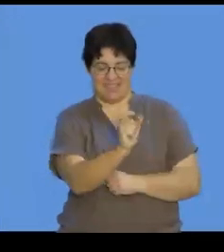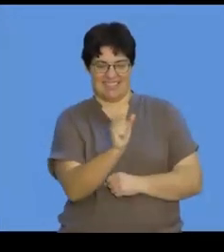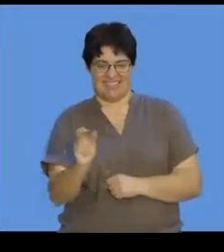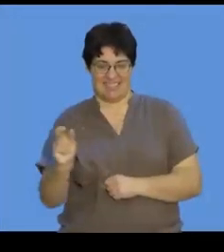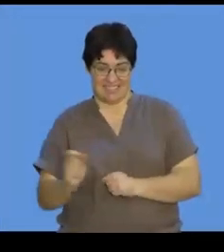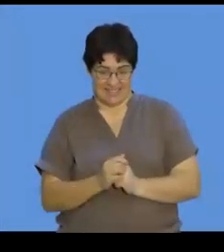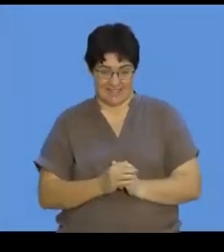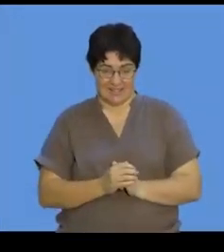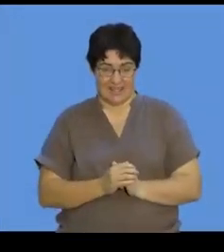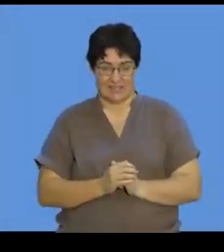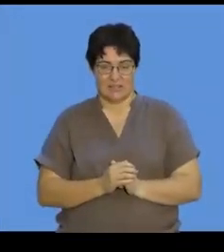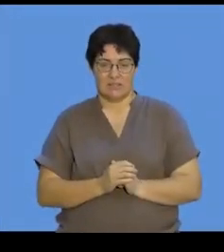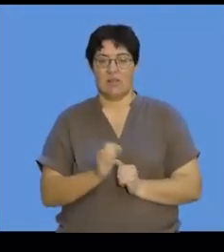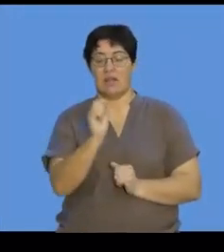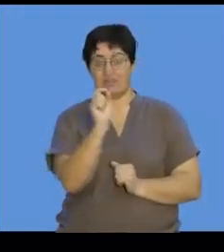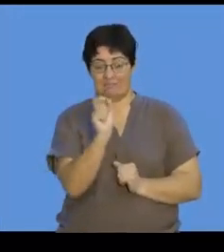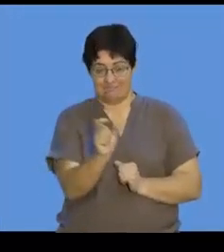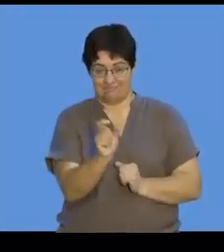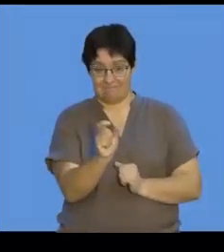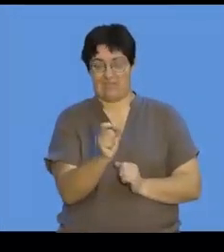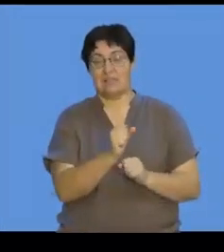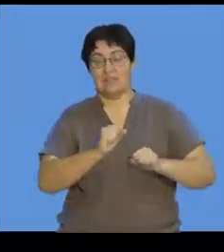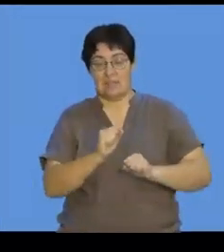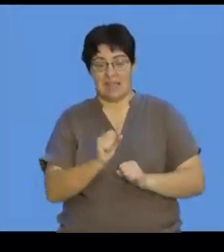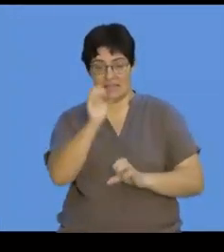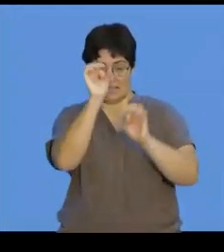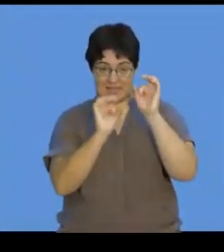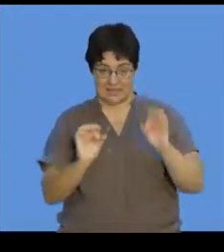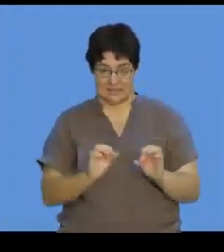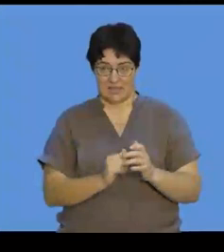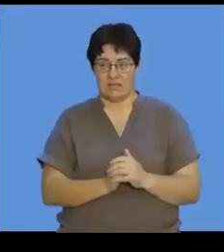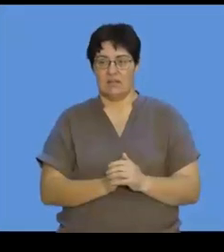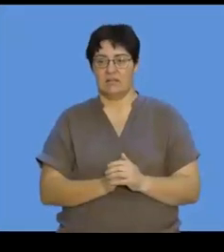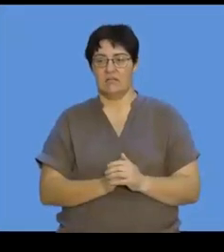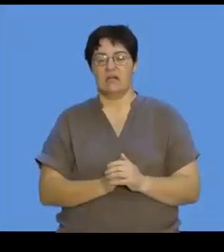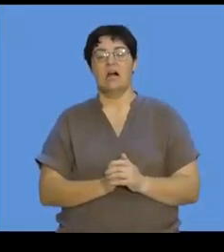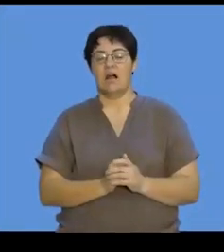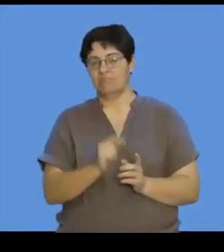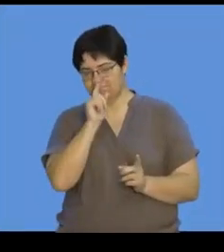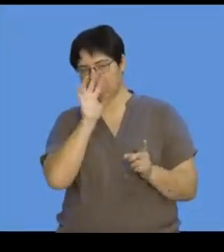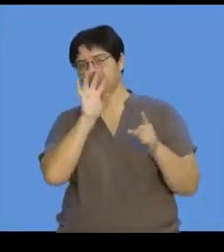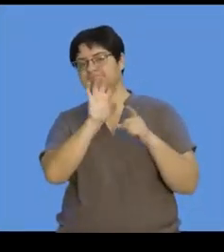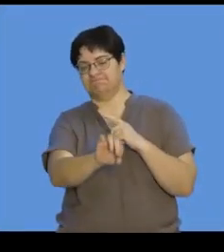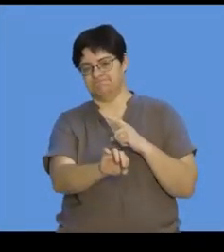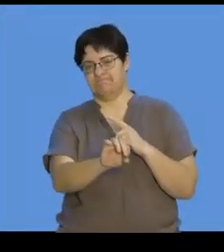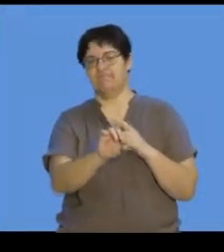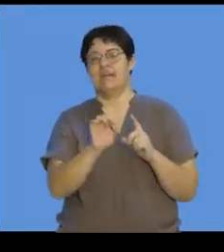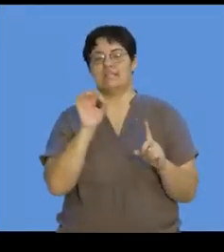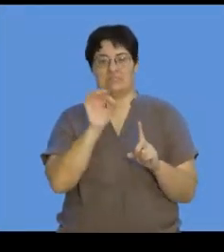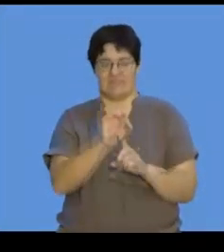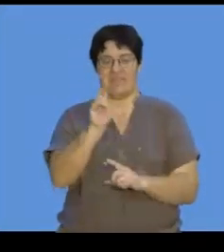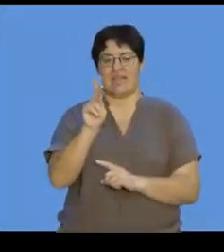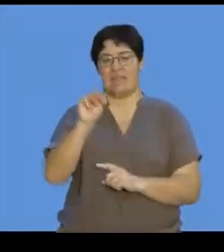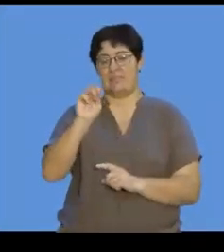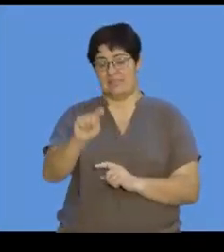particle. Okay, so the distance or the space between particles is something that is specific to the kinetic